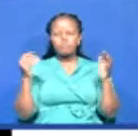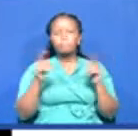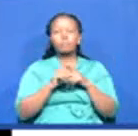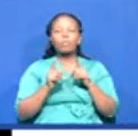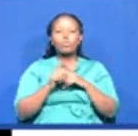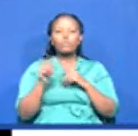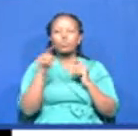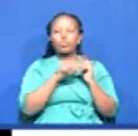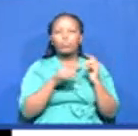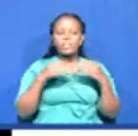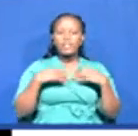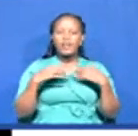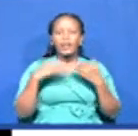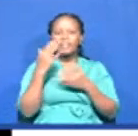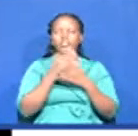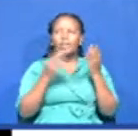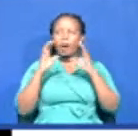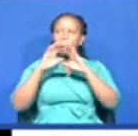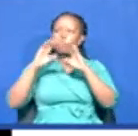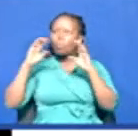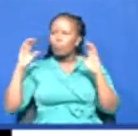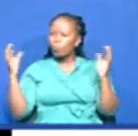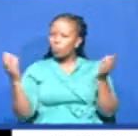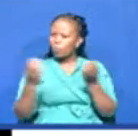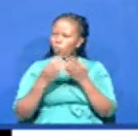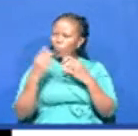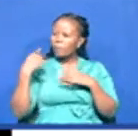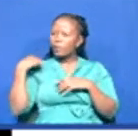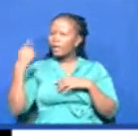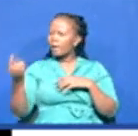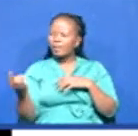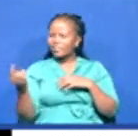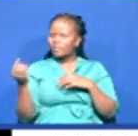statistics on what kind of a mess